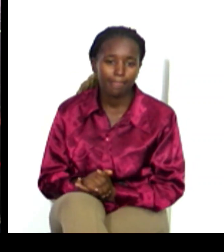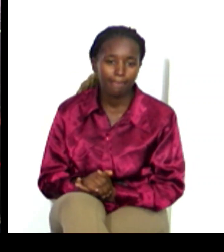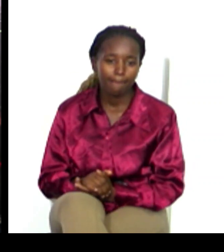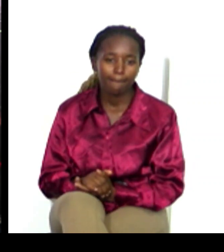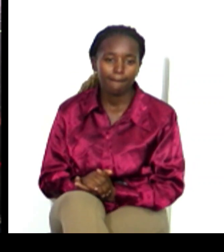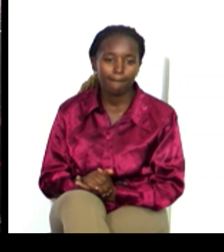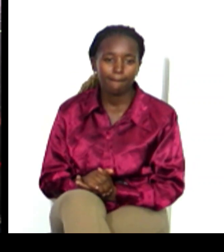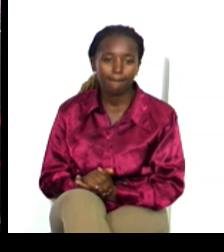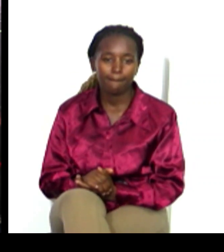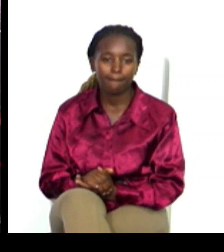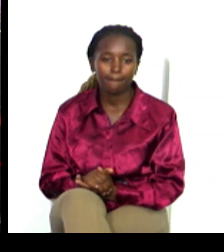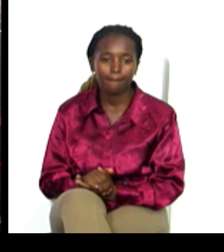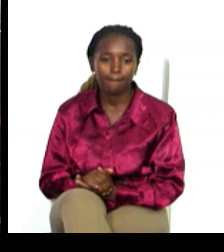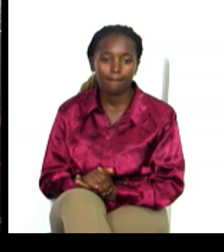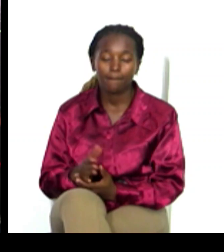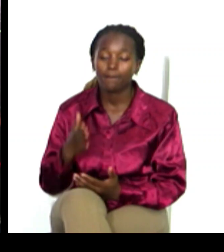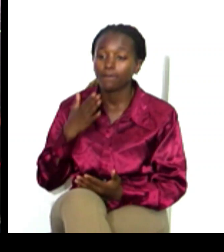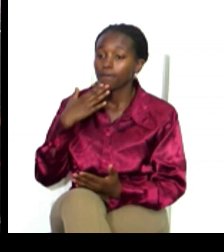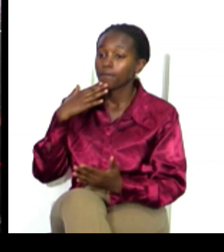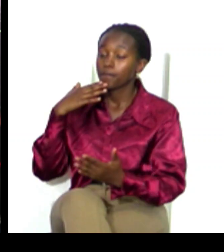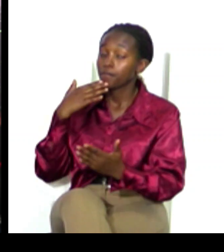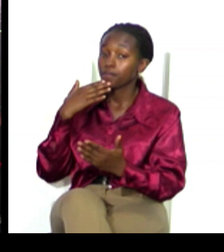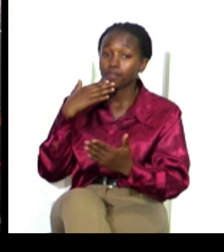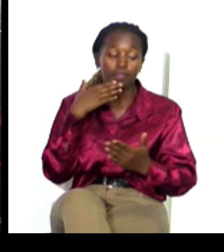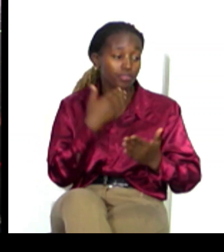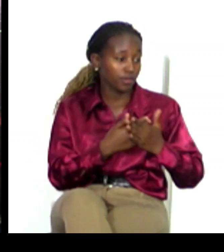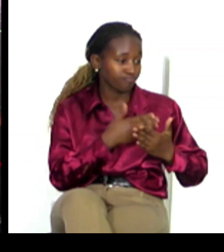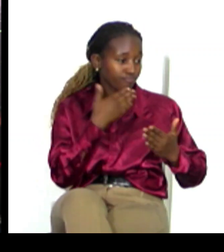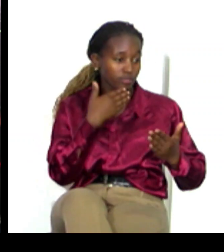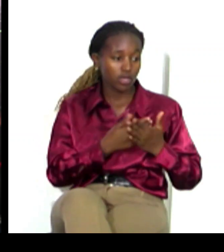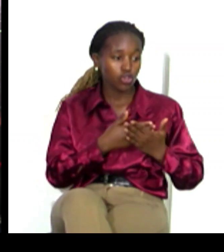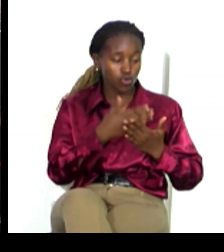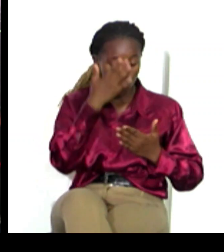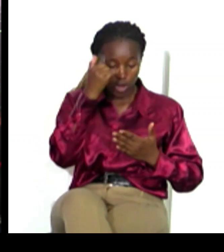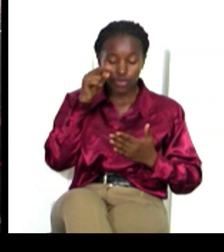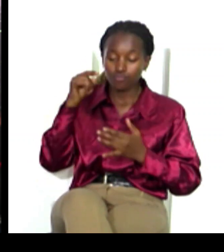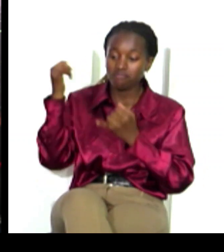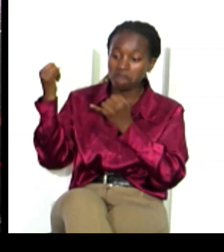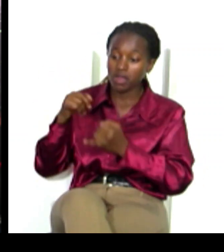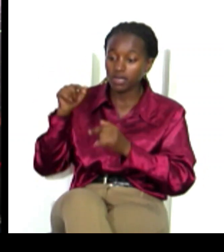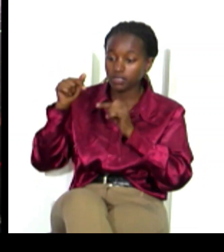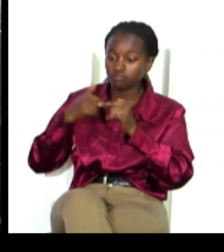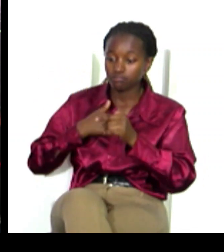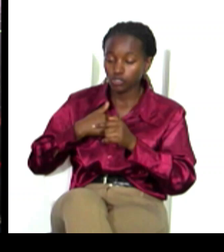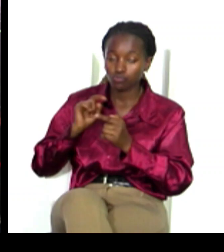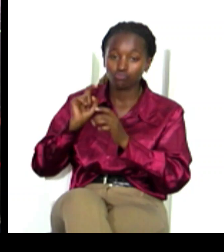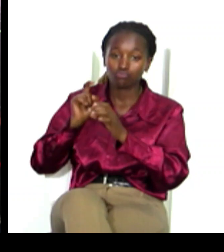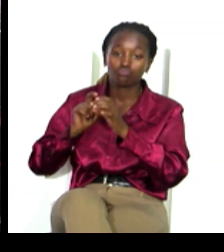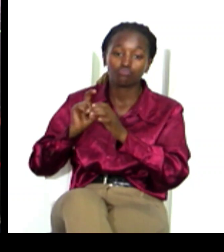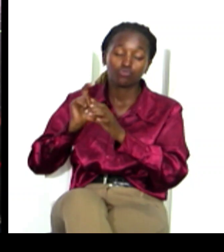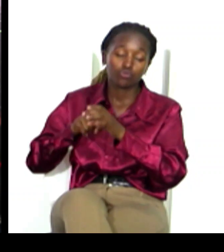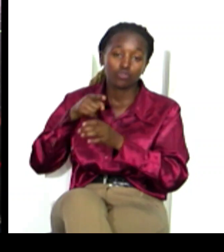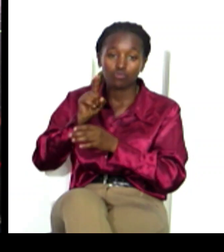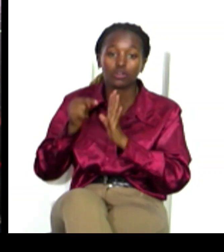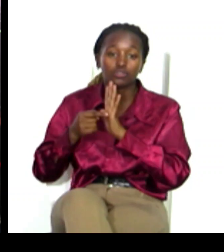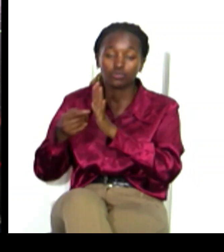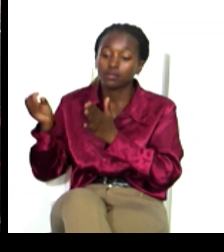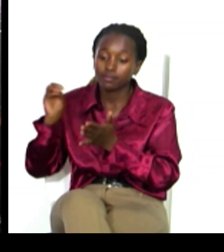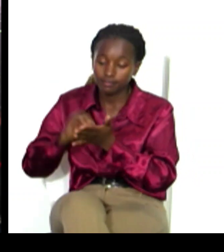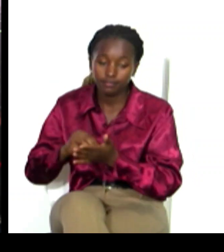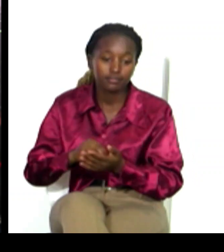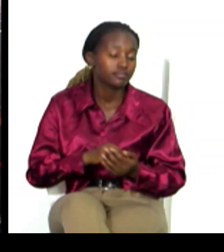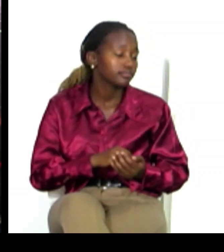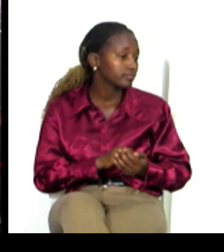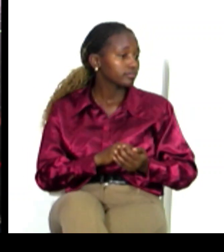Yes. Asante sana Jonah for inviting me in the show once again. By the way, we have God bless